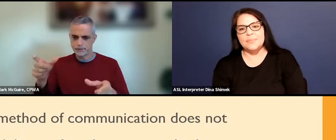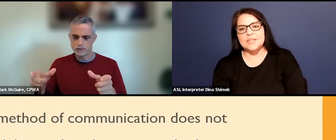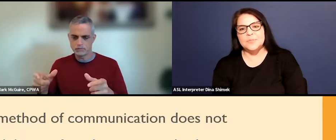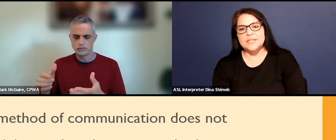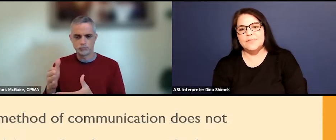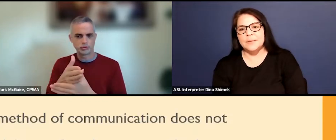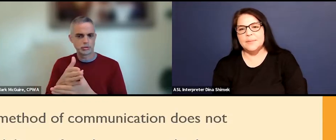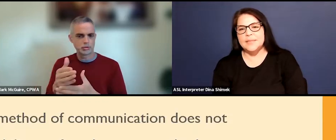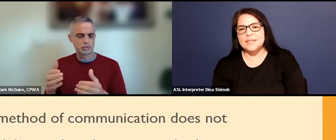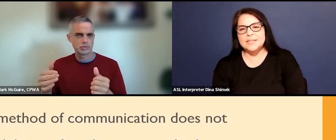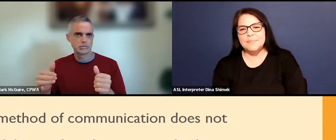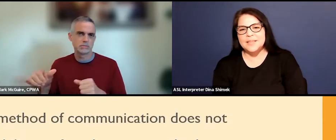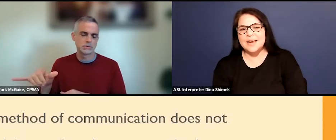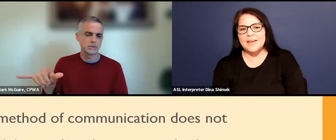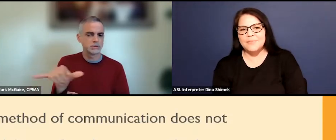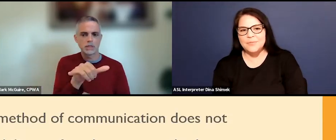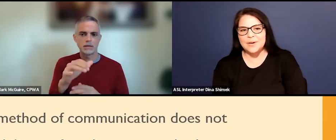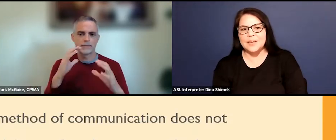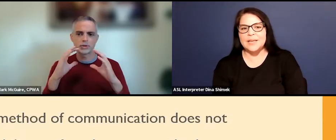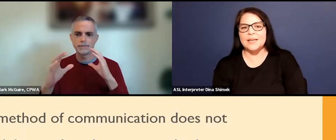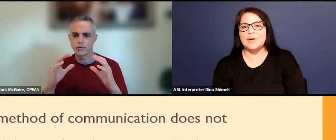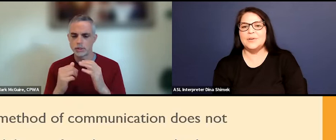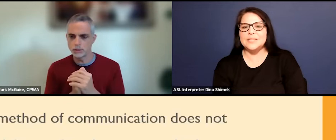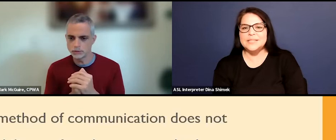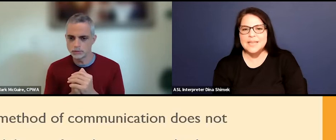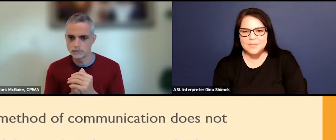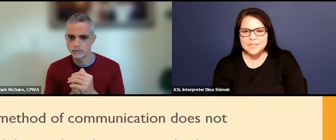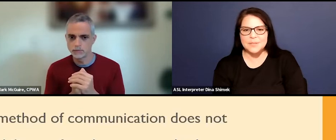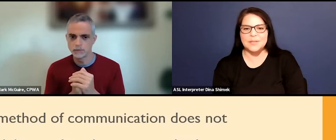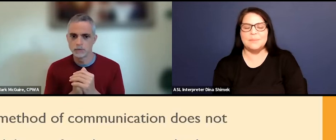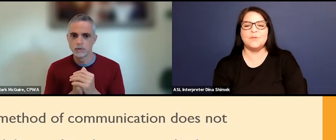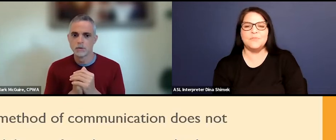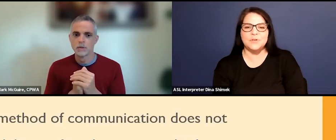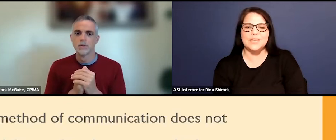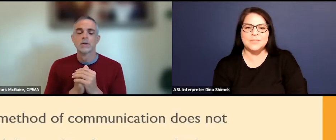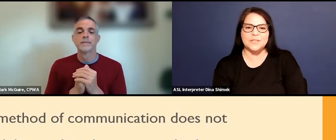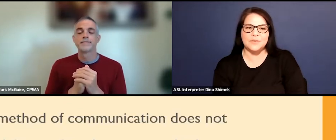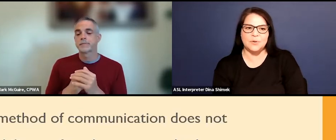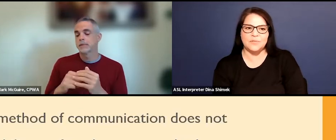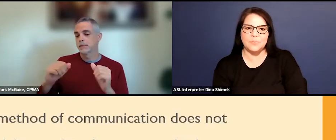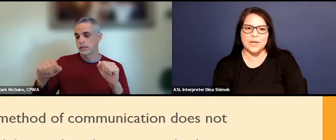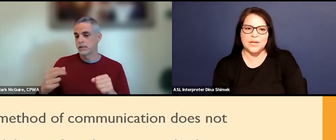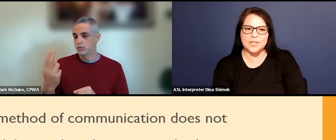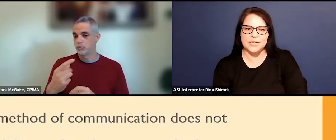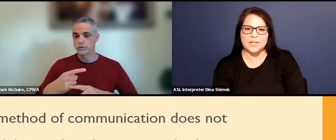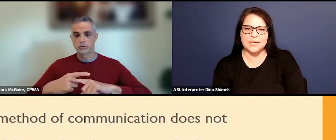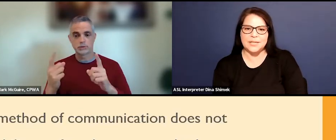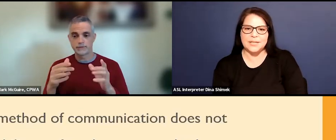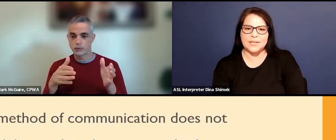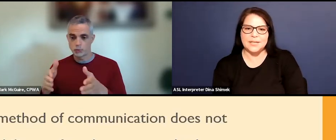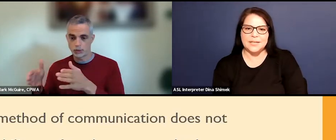is something specific, but that doesn't mean that everyone with the same disability prefers that specific mode of communication.